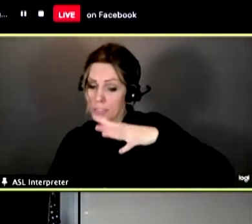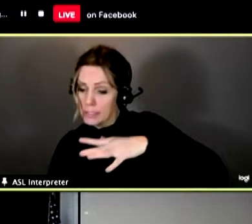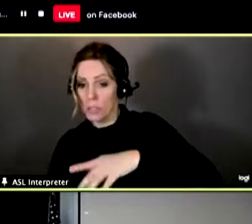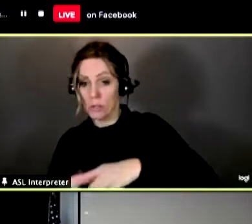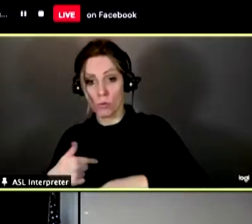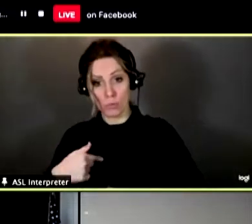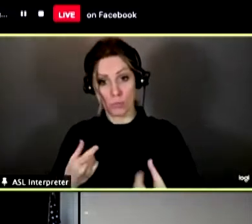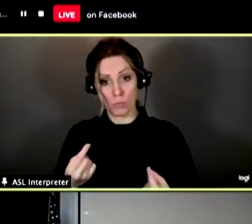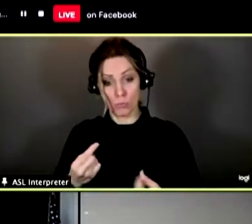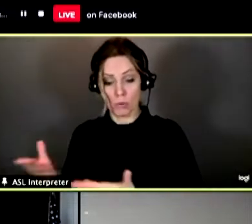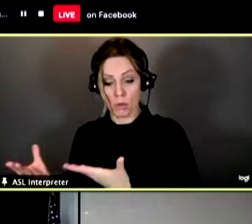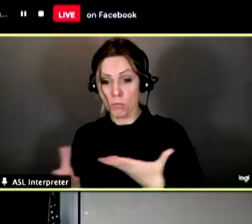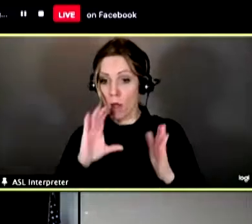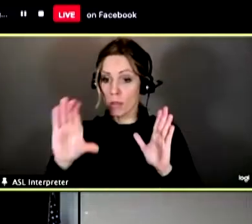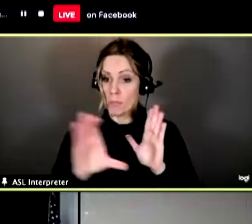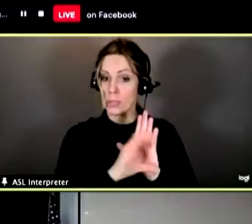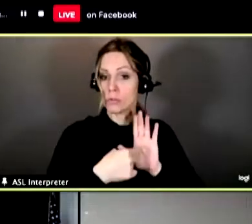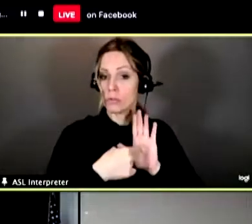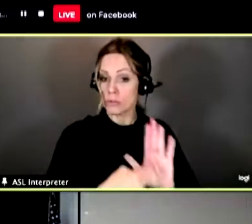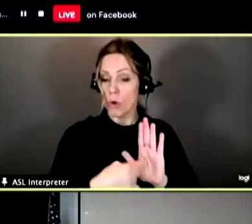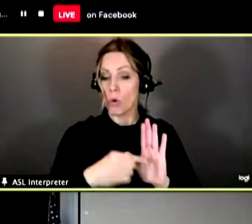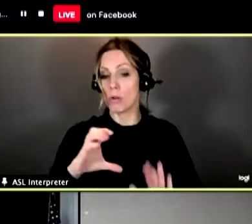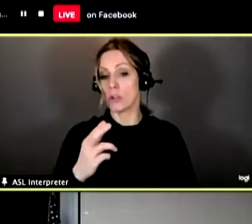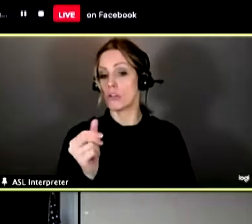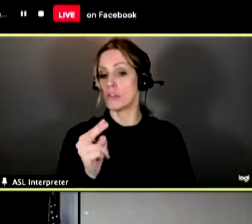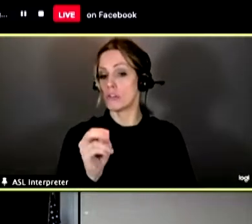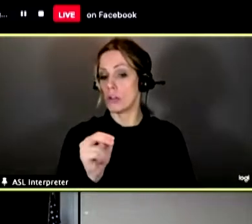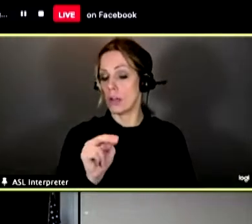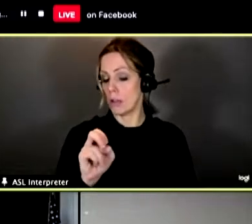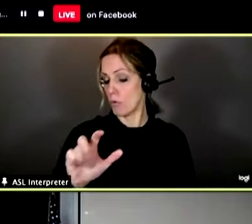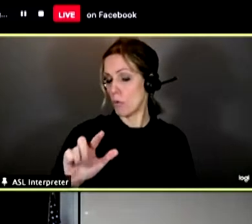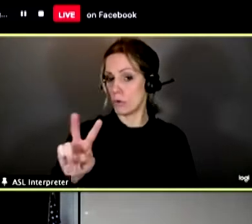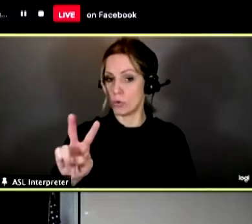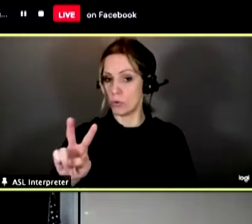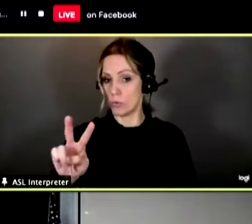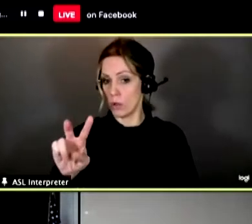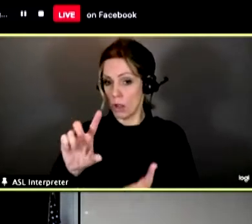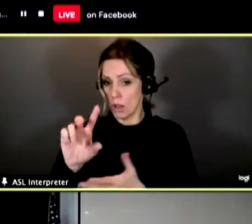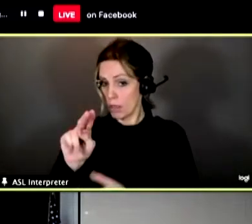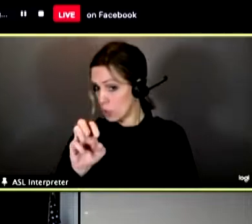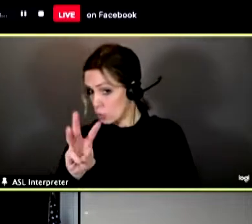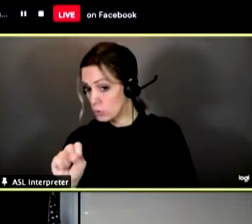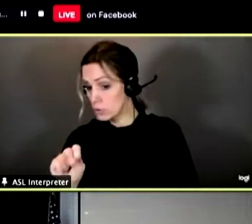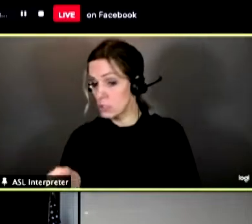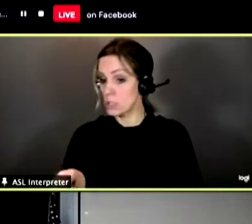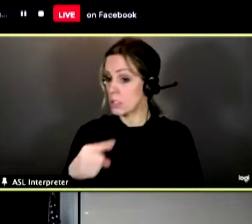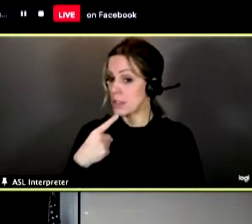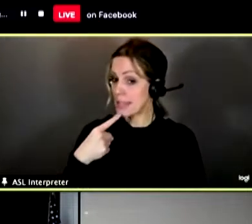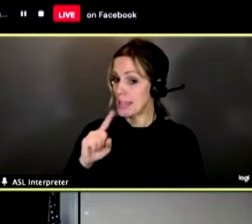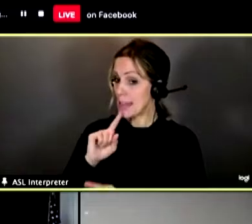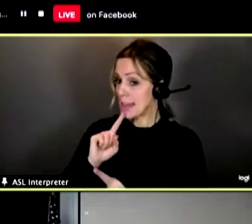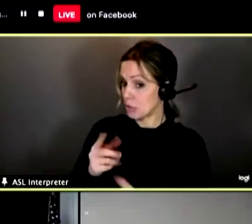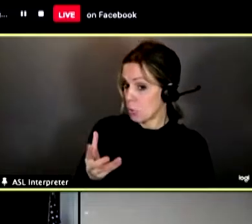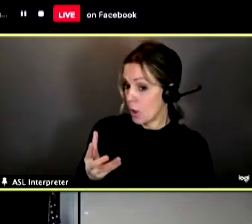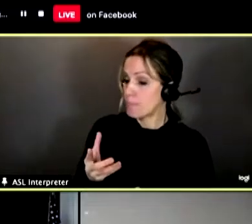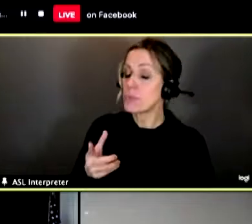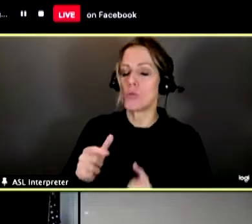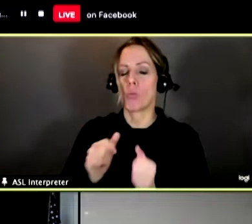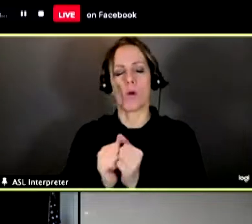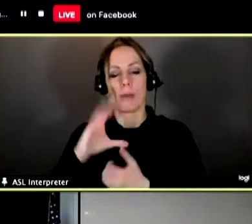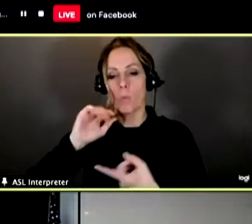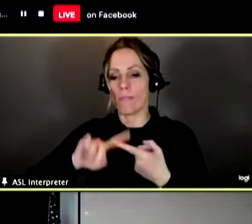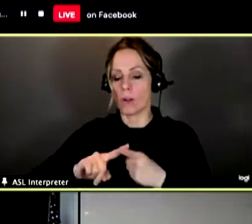News, and the Channel 2 News told me that she was with her boyfriend. And I was also a security